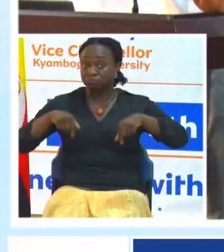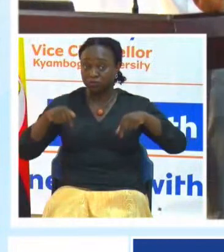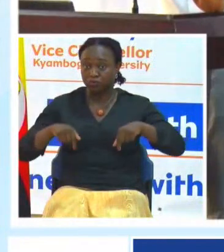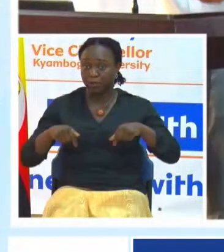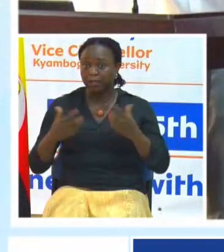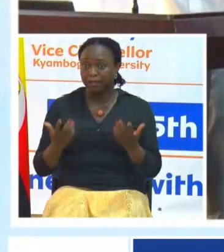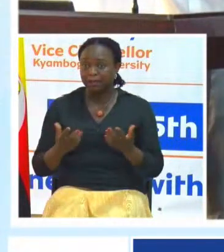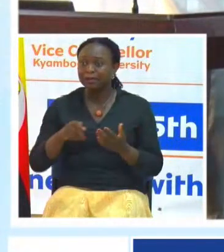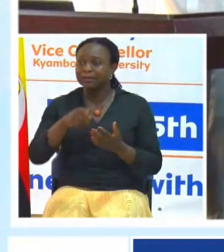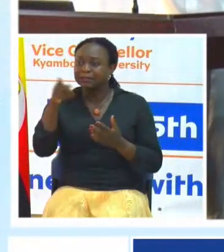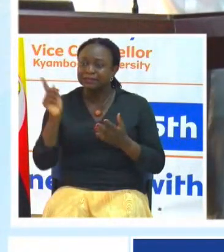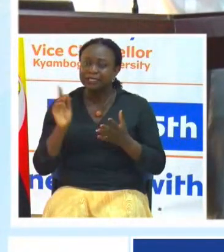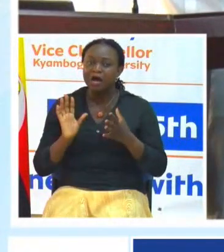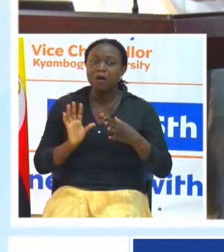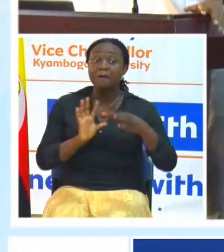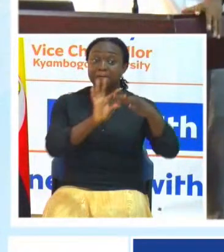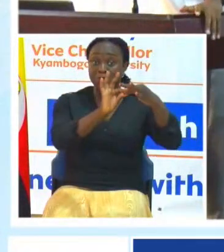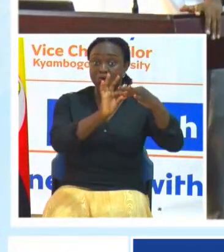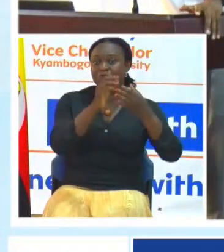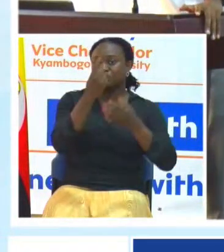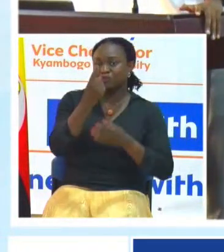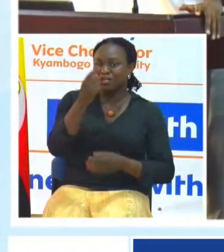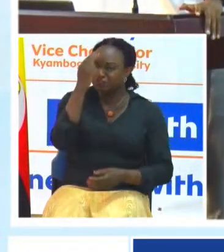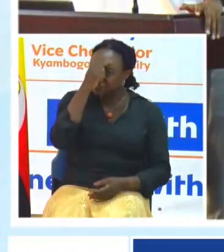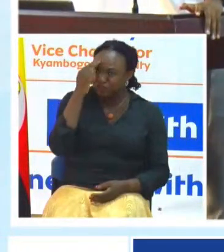be connecting with one of your old boys